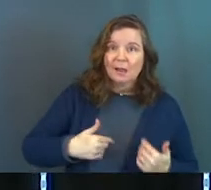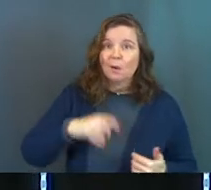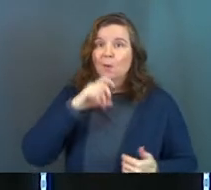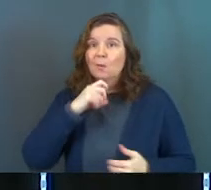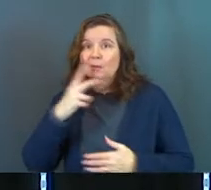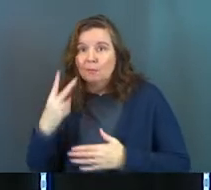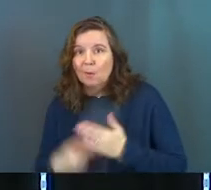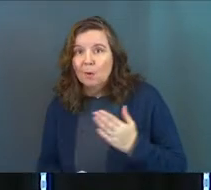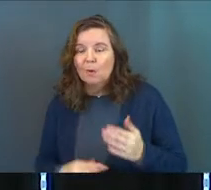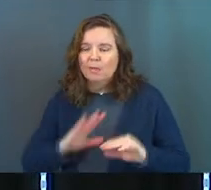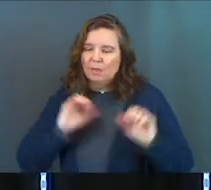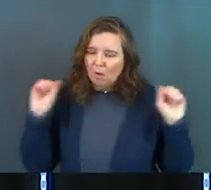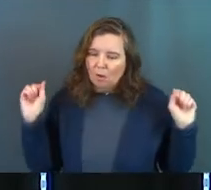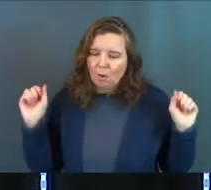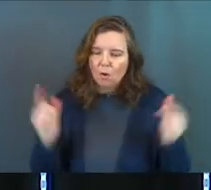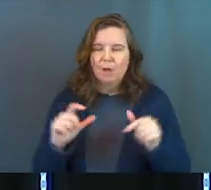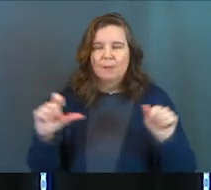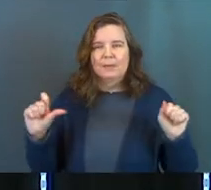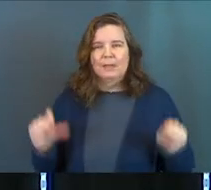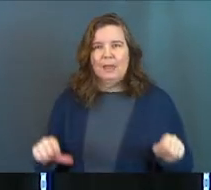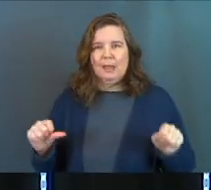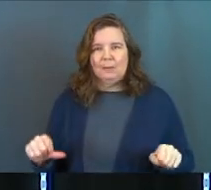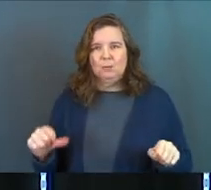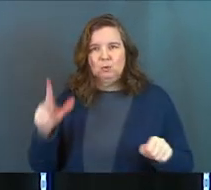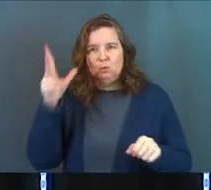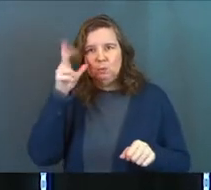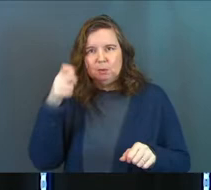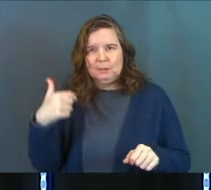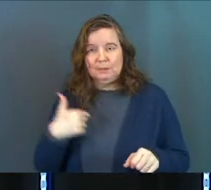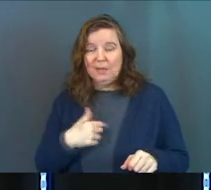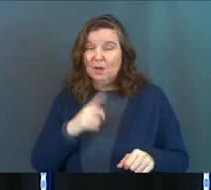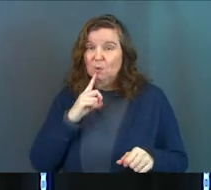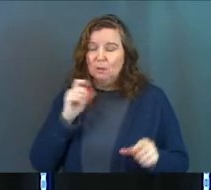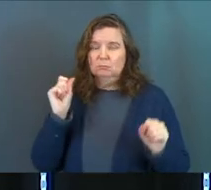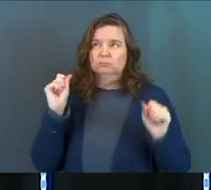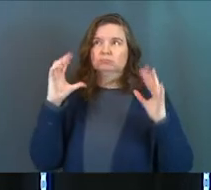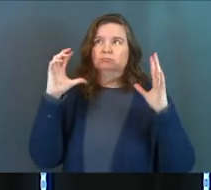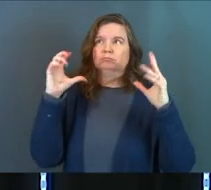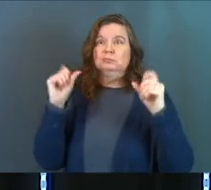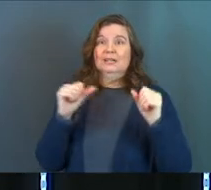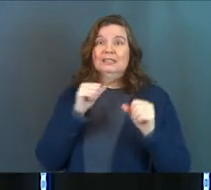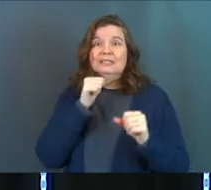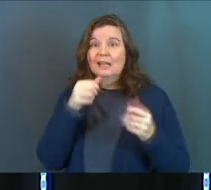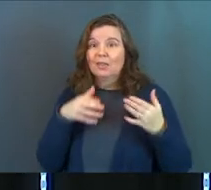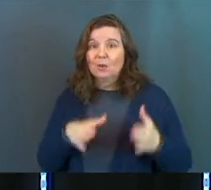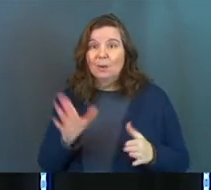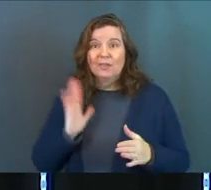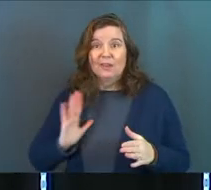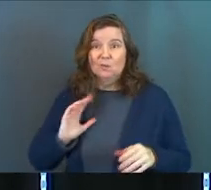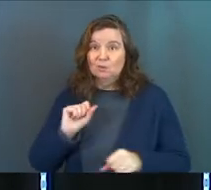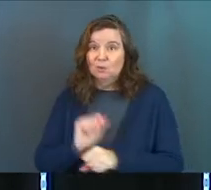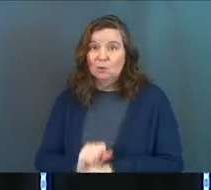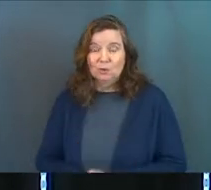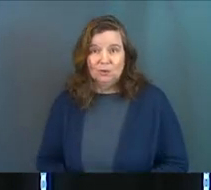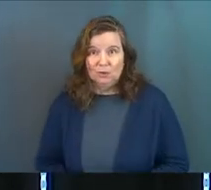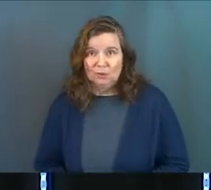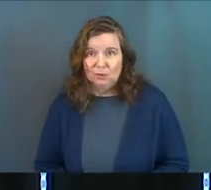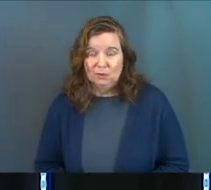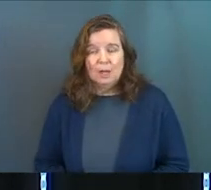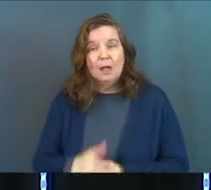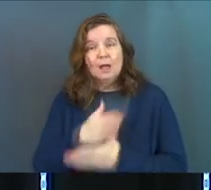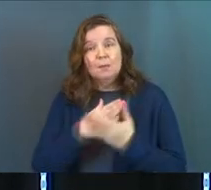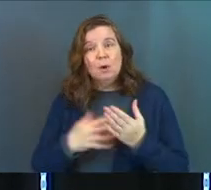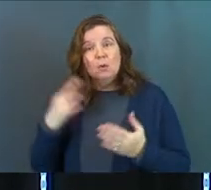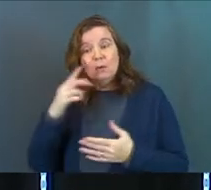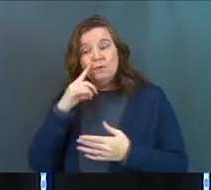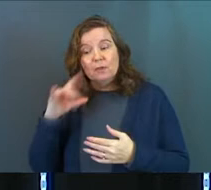the old, they're all going to be able to hear the voice of God. And it was revolutionary because it's not the way that it used to work. And part